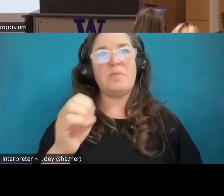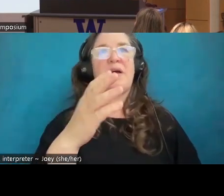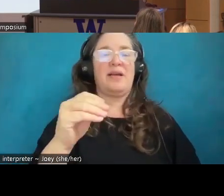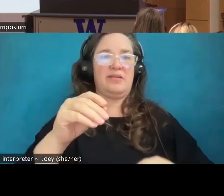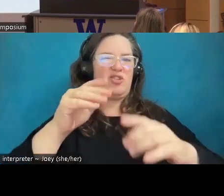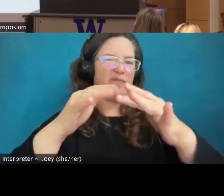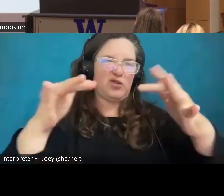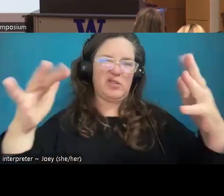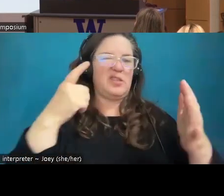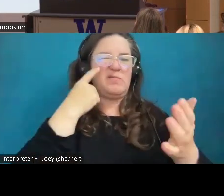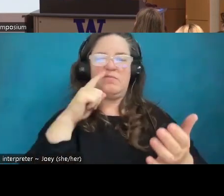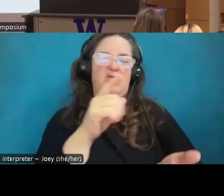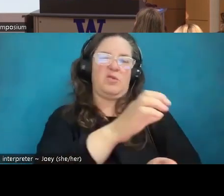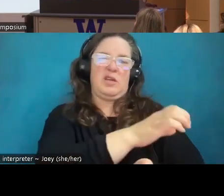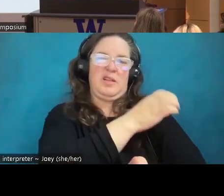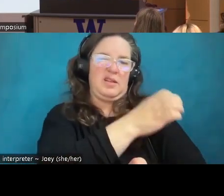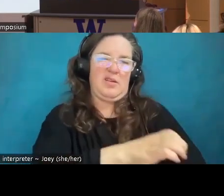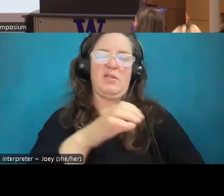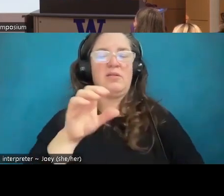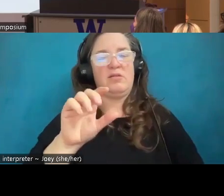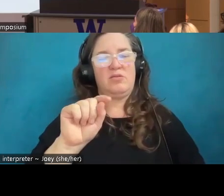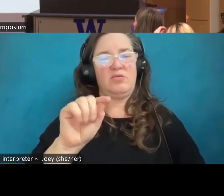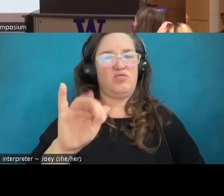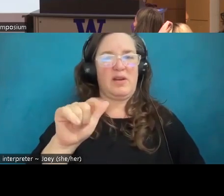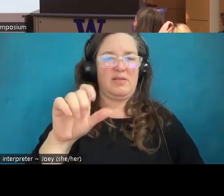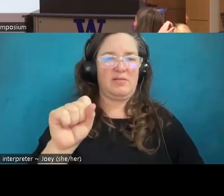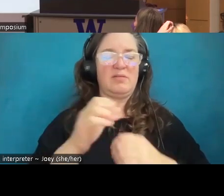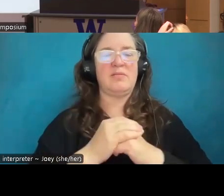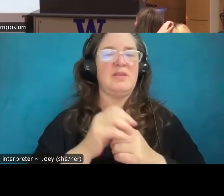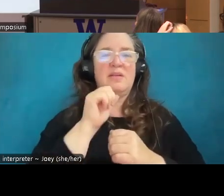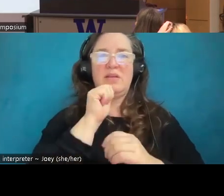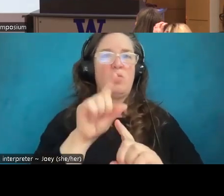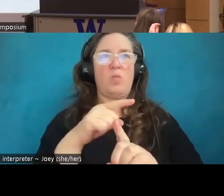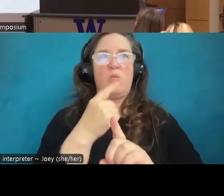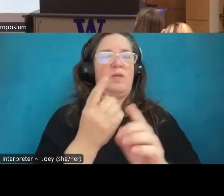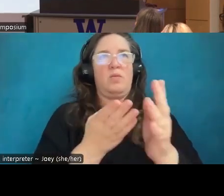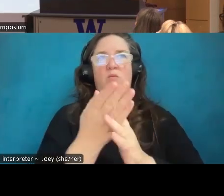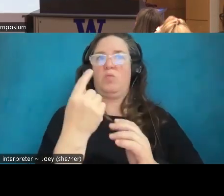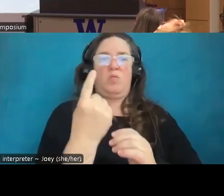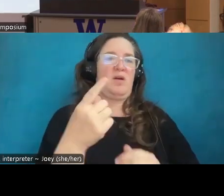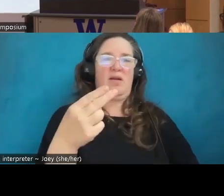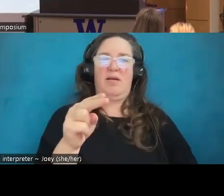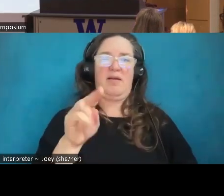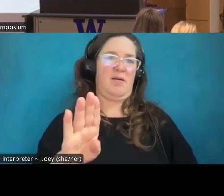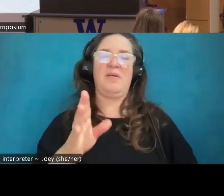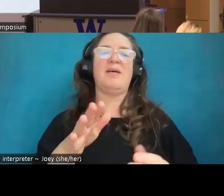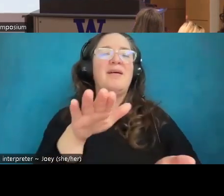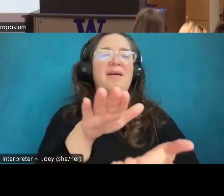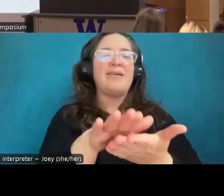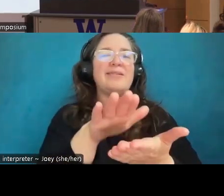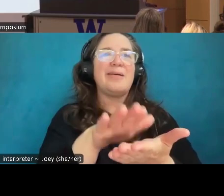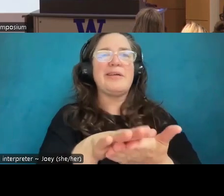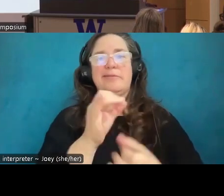not just run these clinical trials through one hub academic institution. And so this brings us to the path